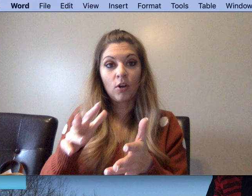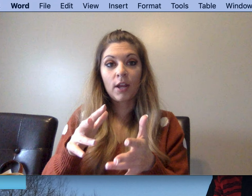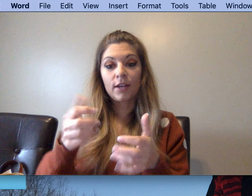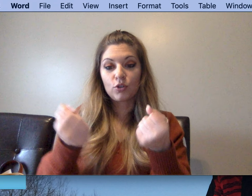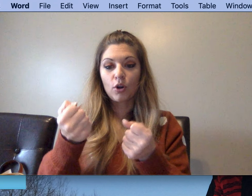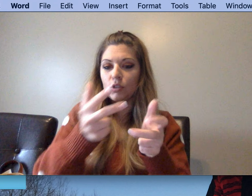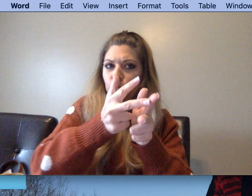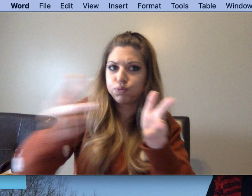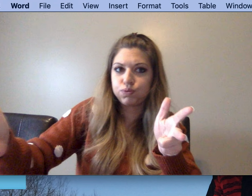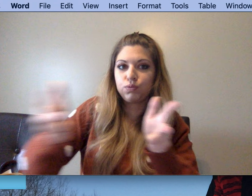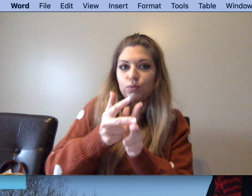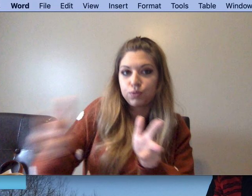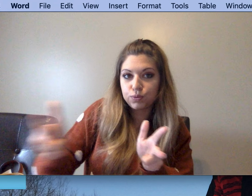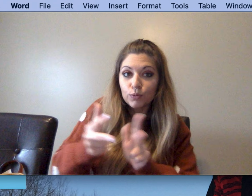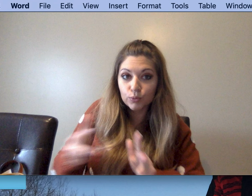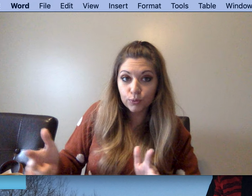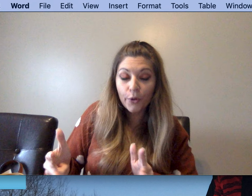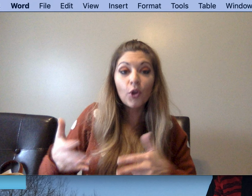parking lot has cars,